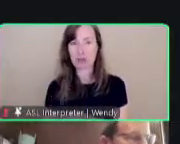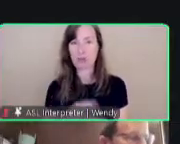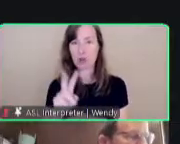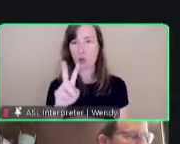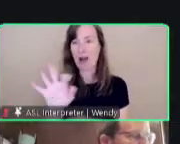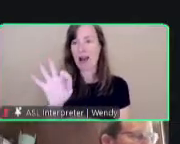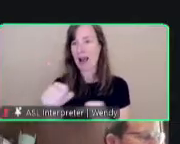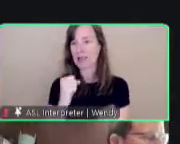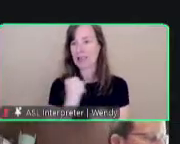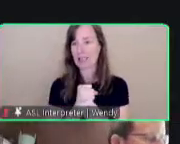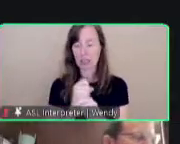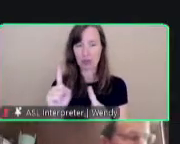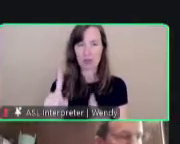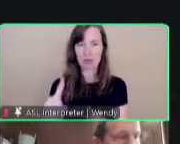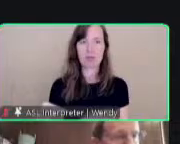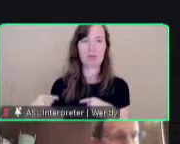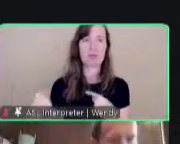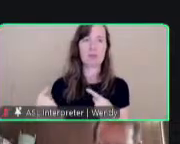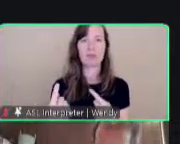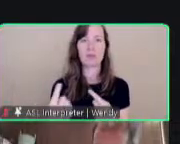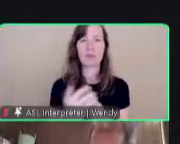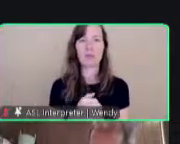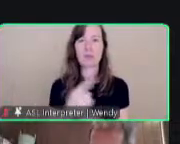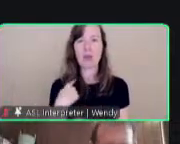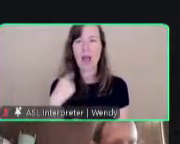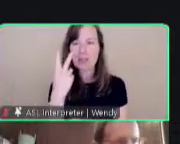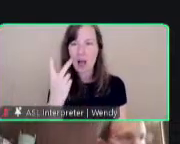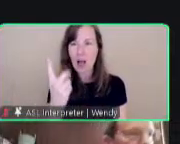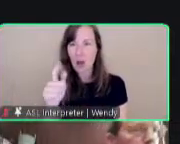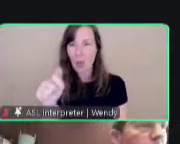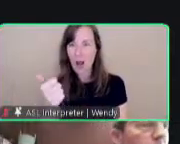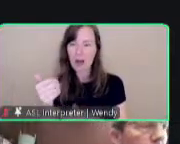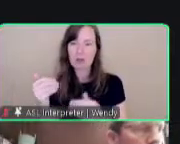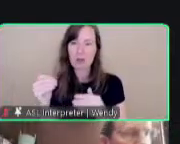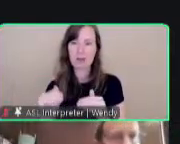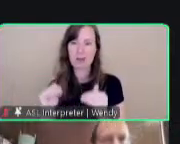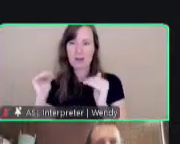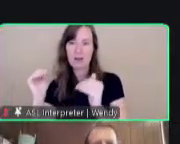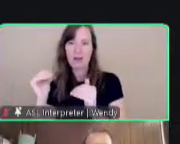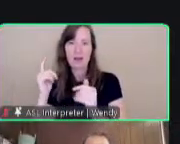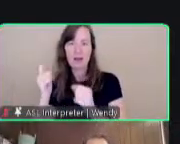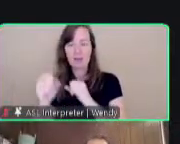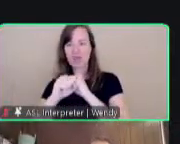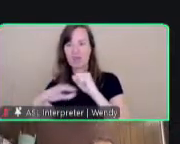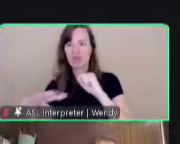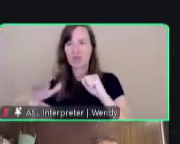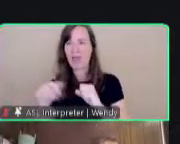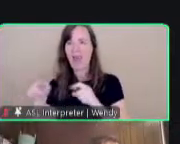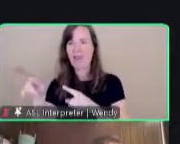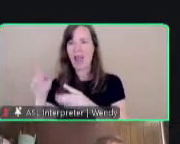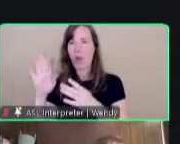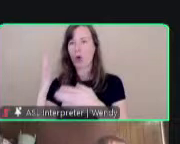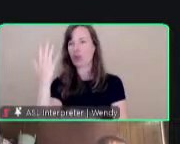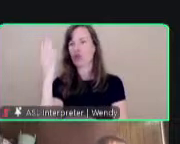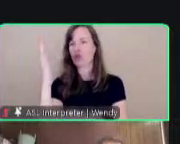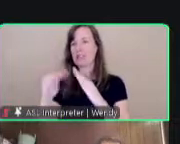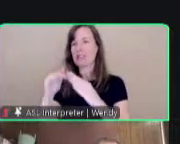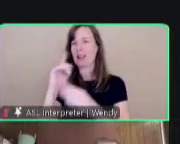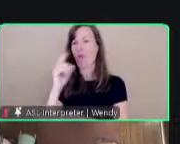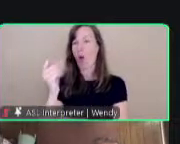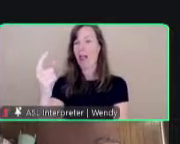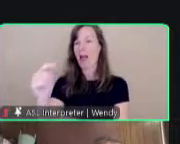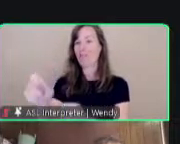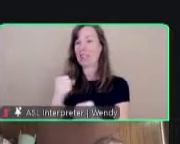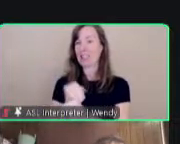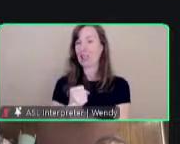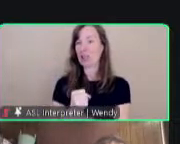was promoting. They've been a Tree City USA for 11 years, and I was like, where have they been? But so 29 years, we're doing well